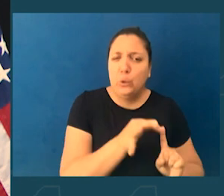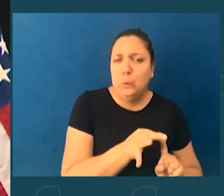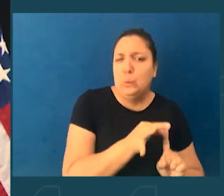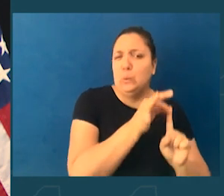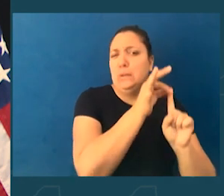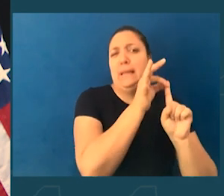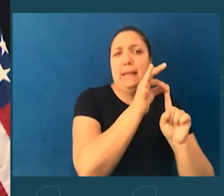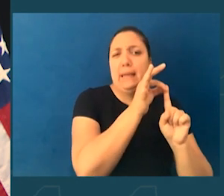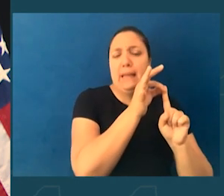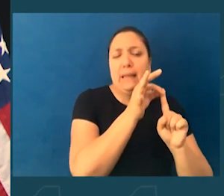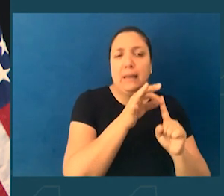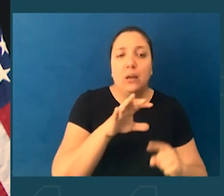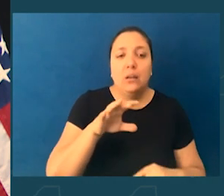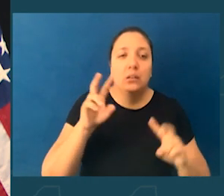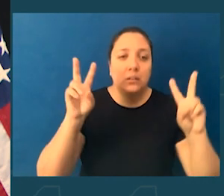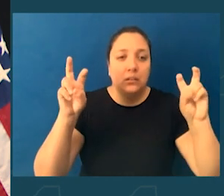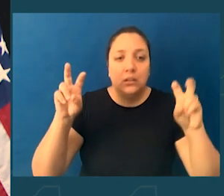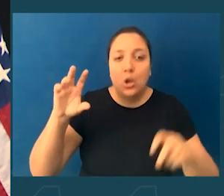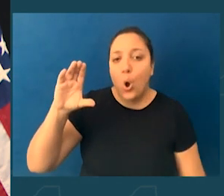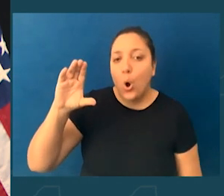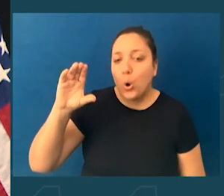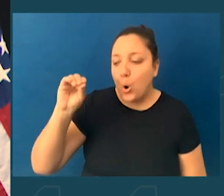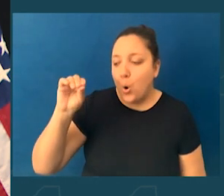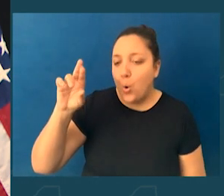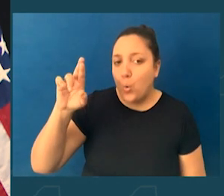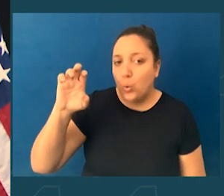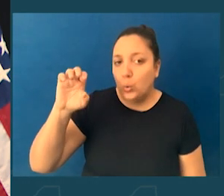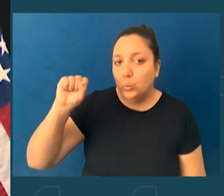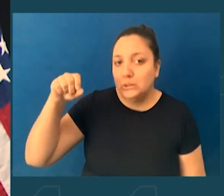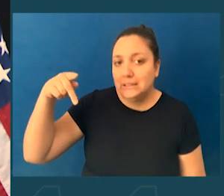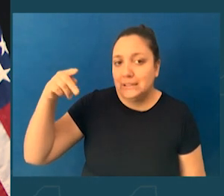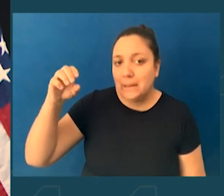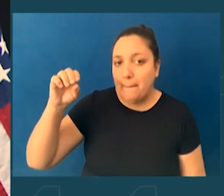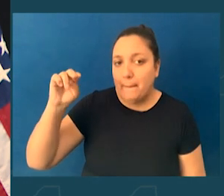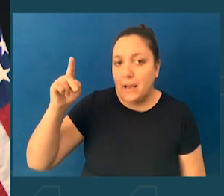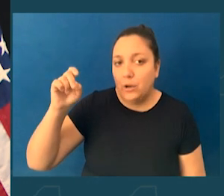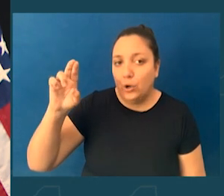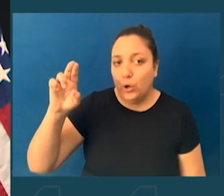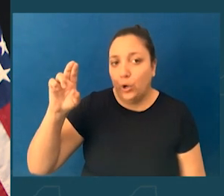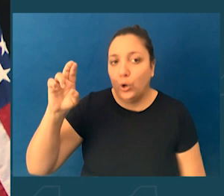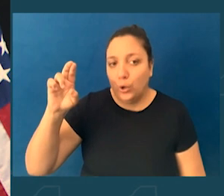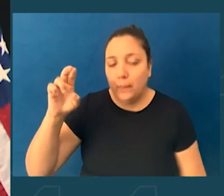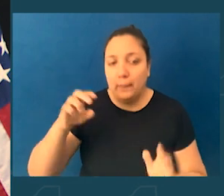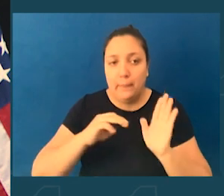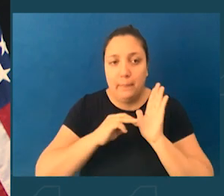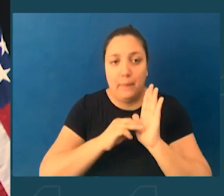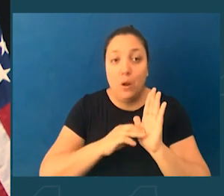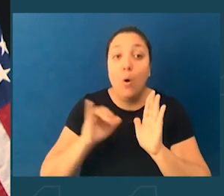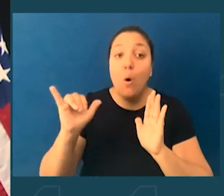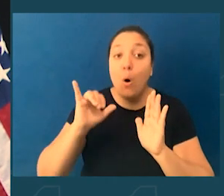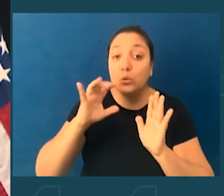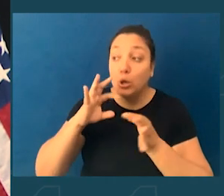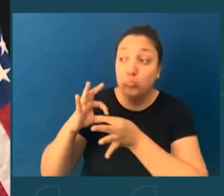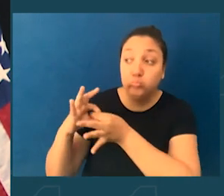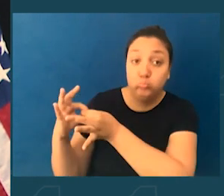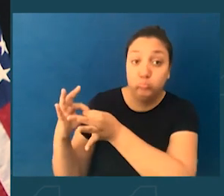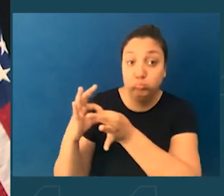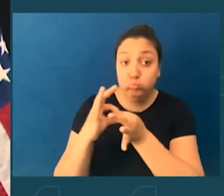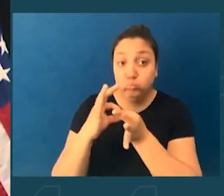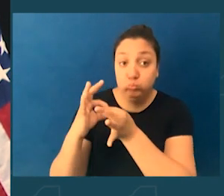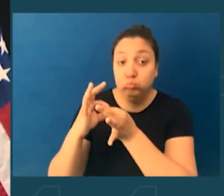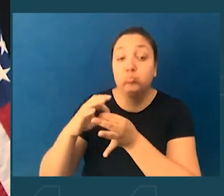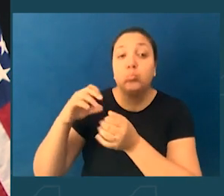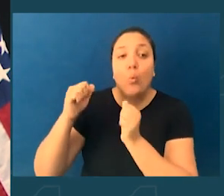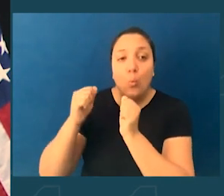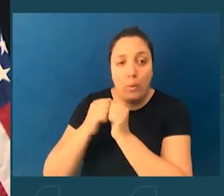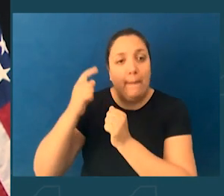respond with clinicians from Endeavor Health Services. The clinician